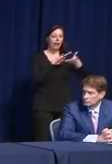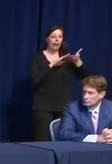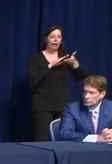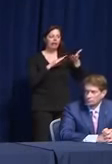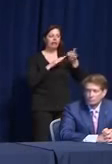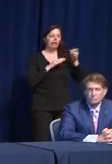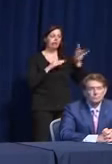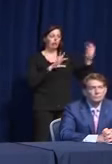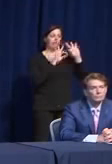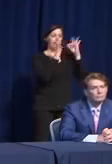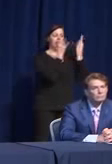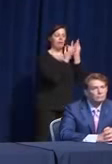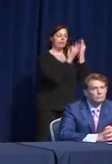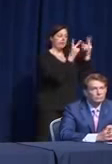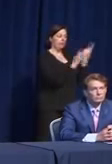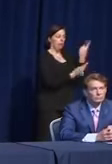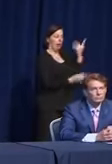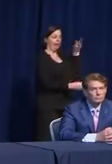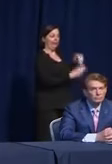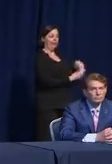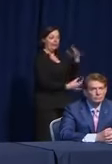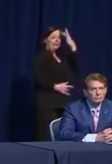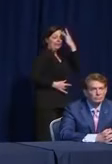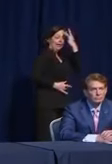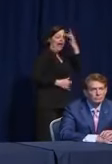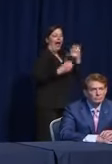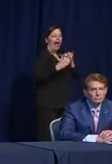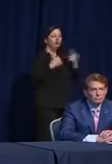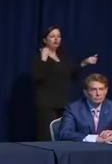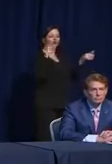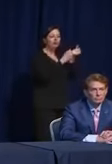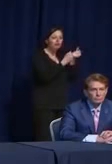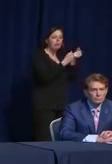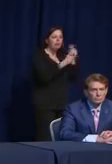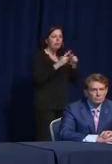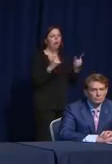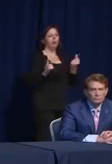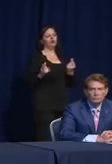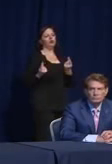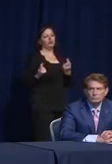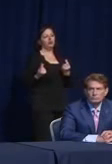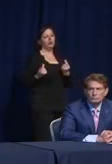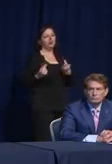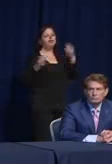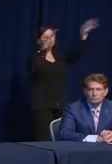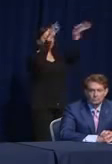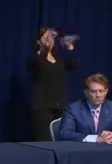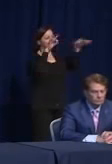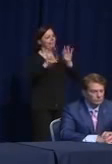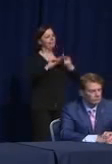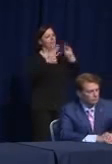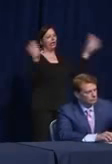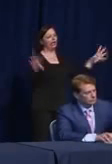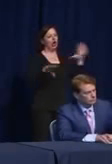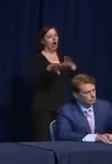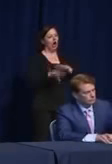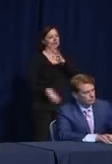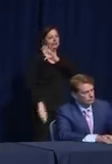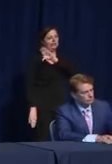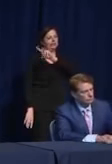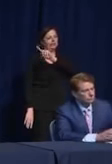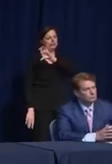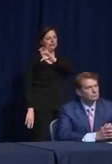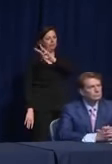or isolation at home. And it identifies what the definition of close contact is.